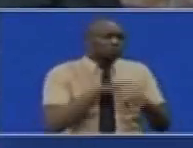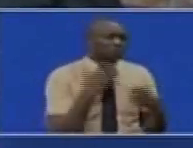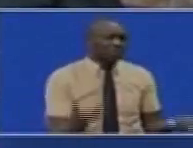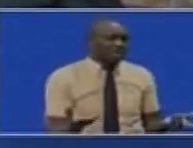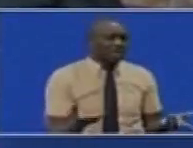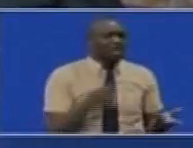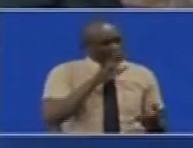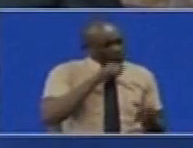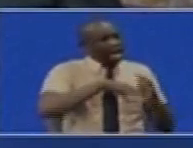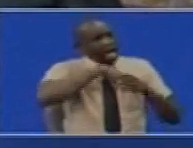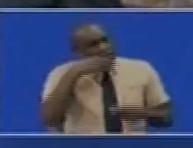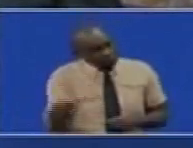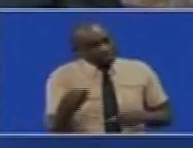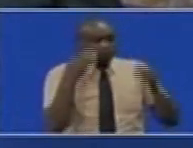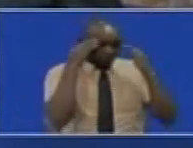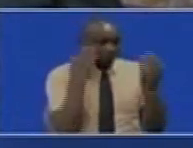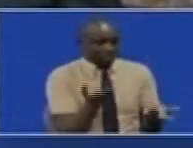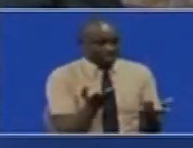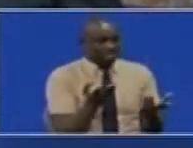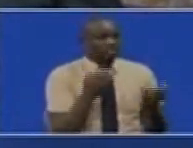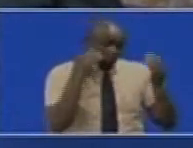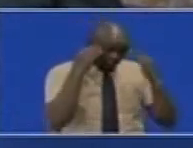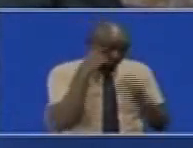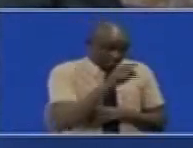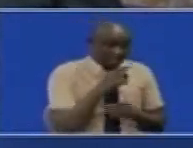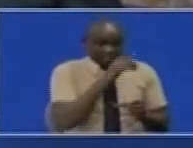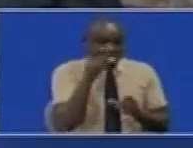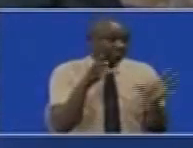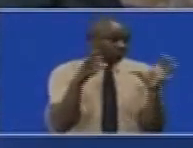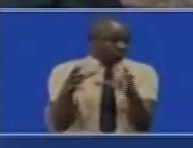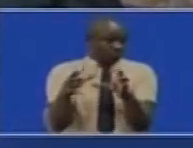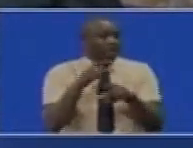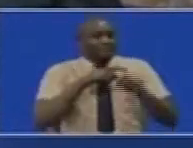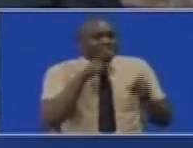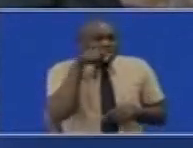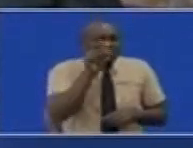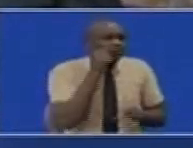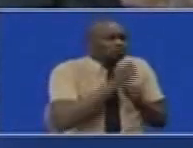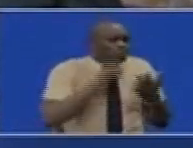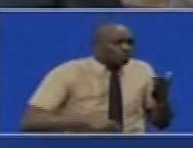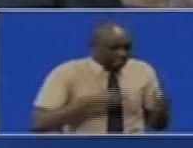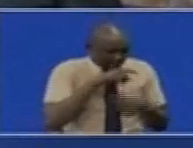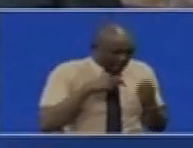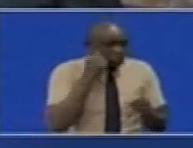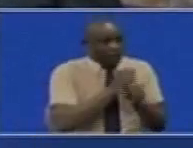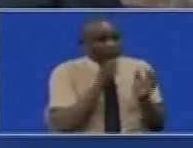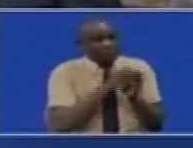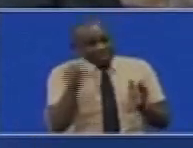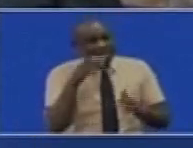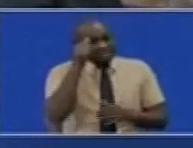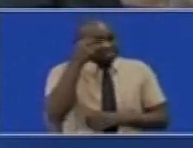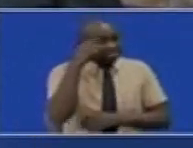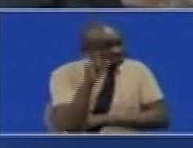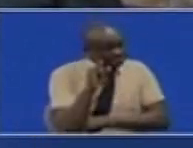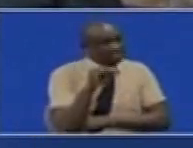is outside the judiciary. So the judiciary has put this division in place, but what are you doing in as far as working with other agencies to ensure